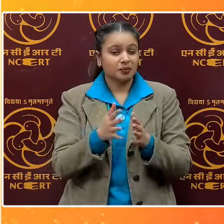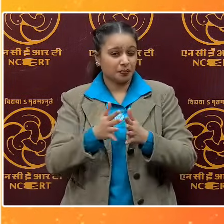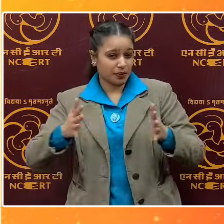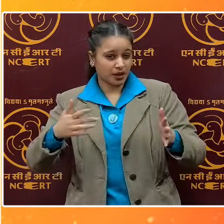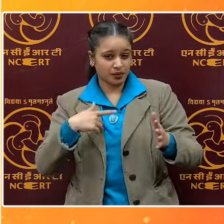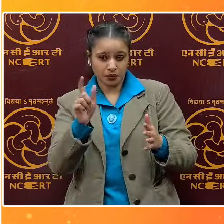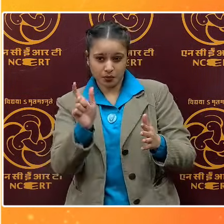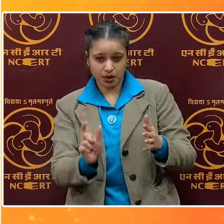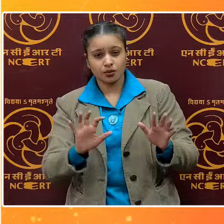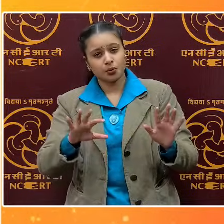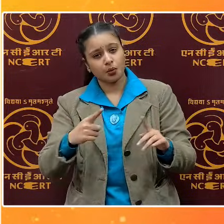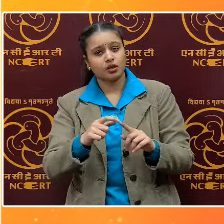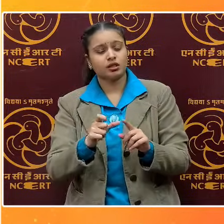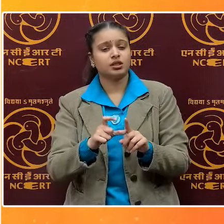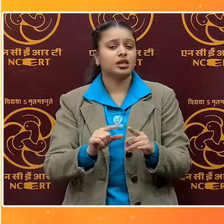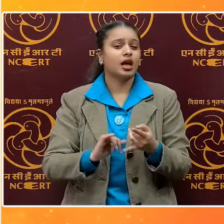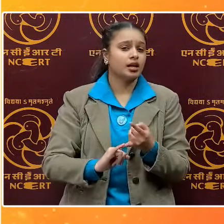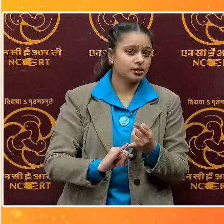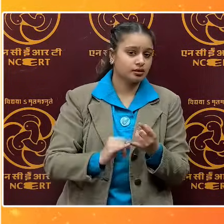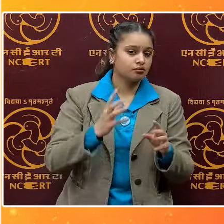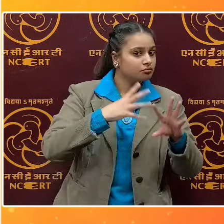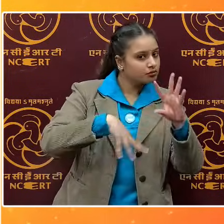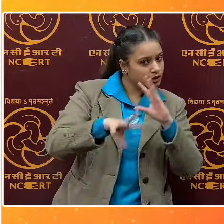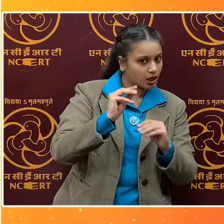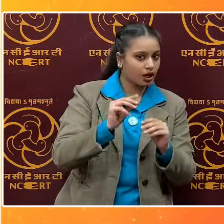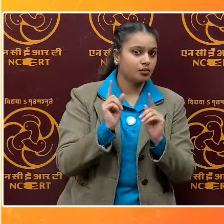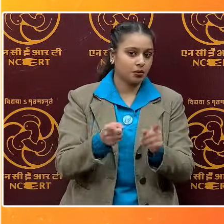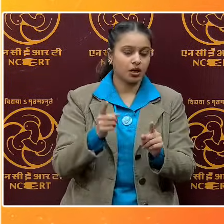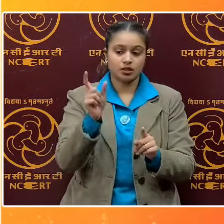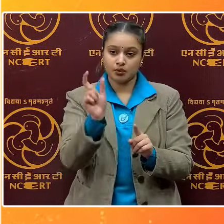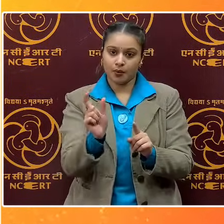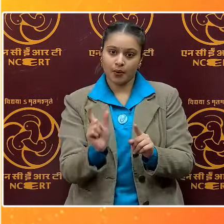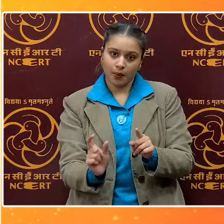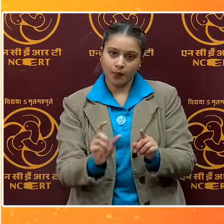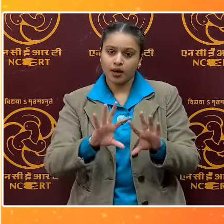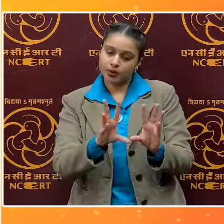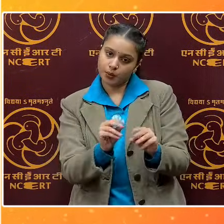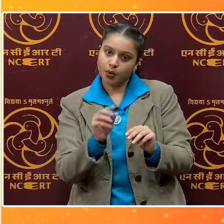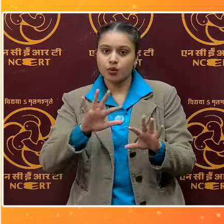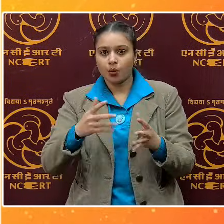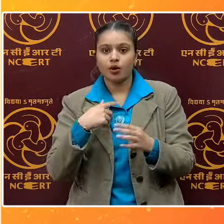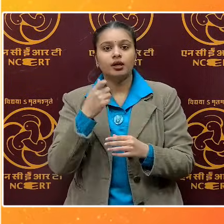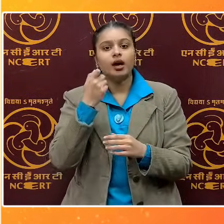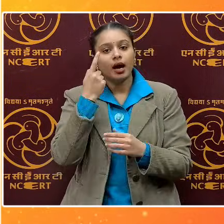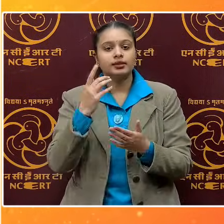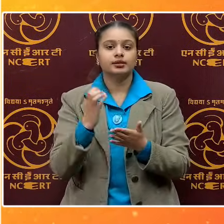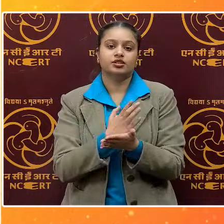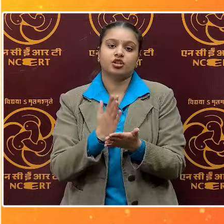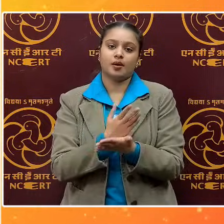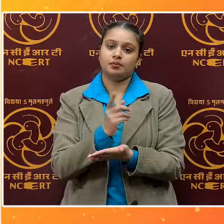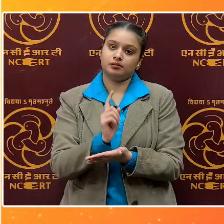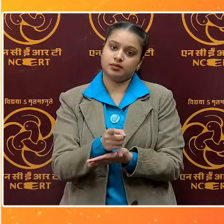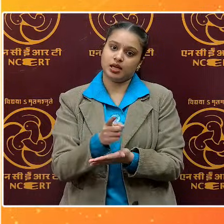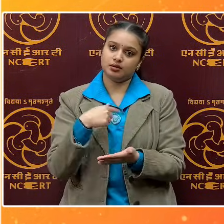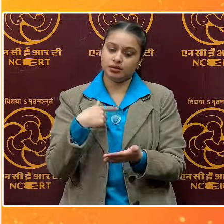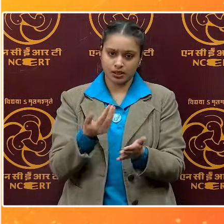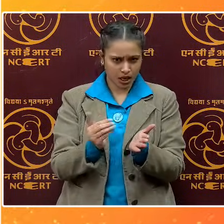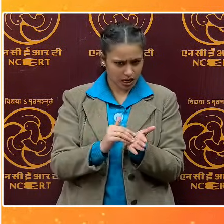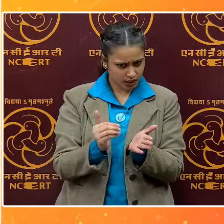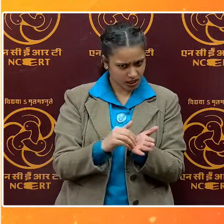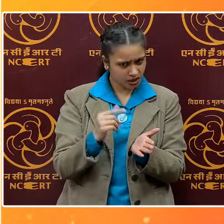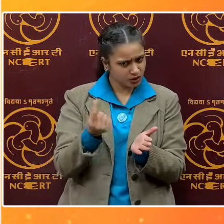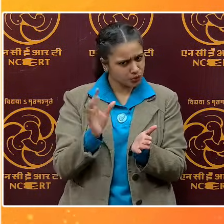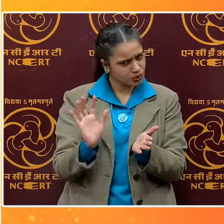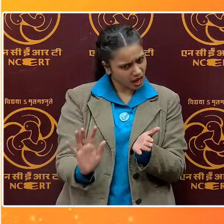some tedious as well. Means we must learn these words to know and understand the chapter. And have they been repeatedly used in the